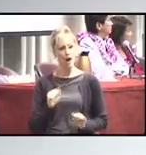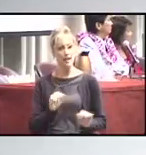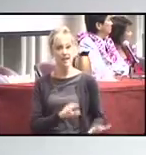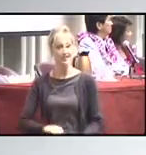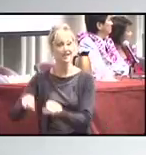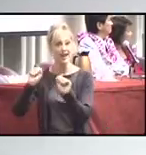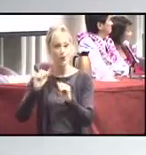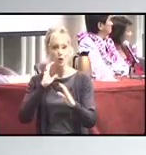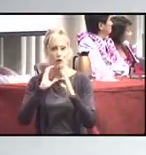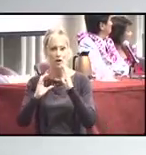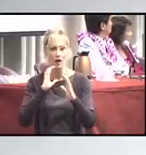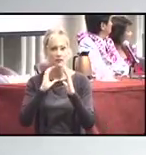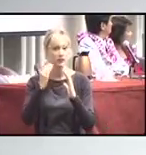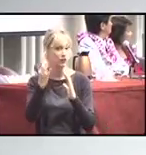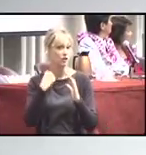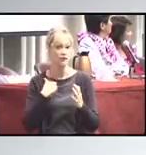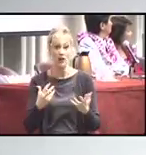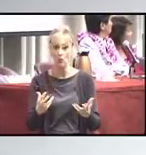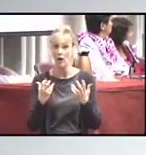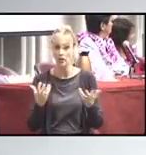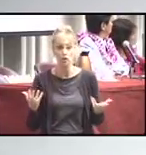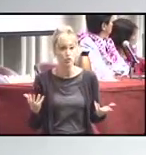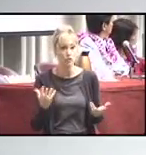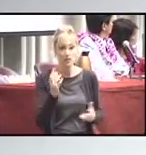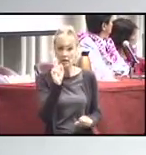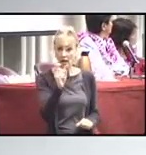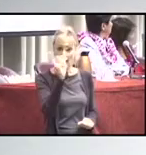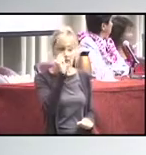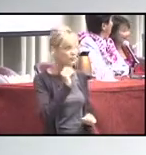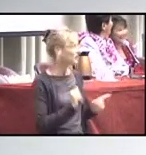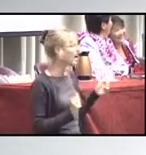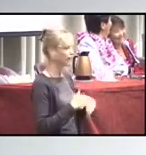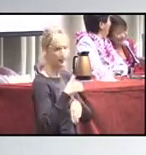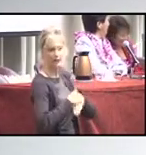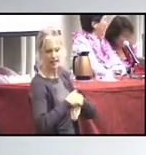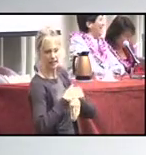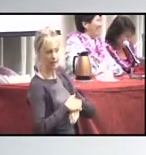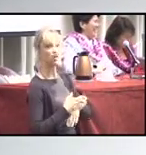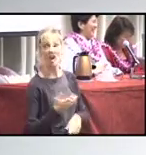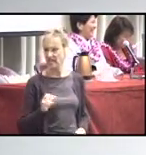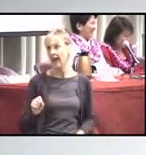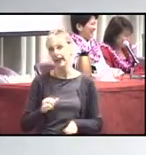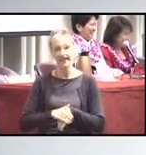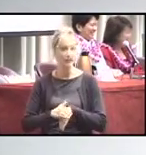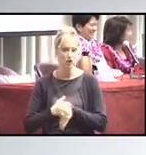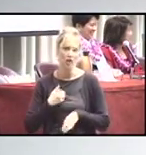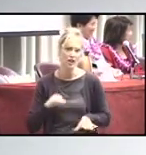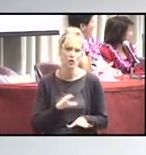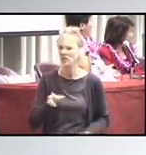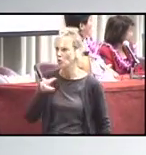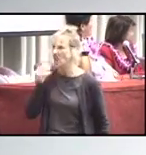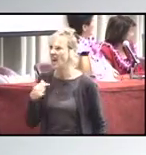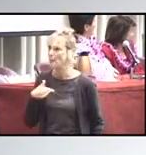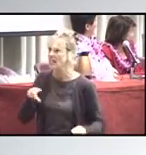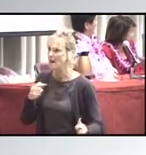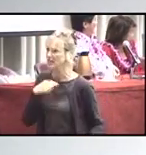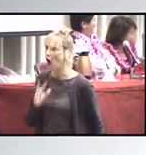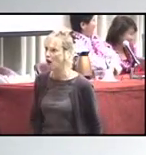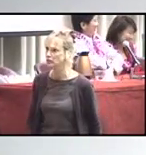a conversation if I wanted to. I could tell people, even in English, I do it all the time. So shut up and let me talk.